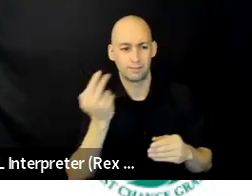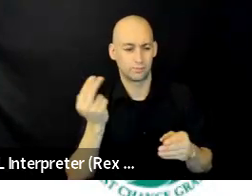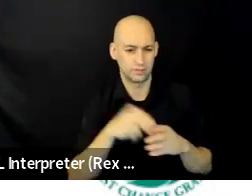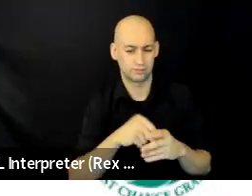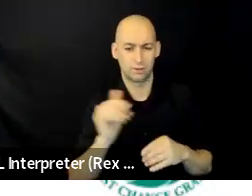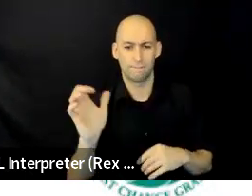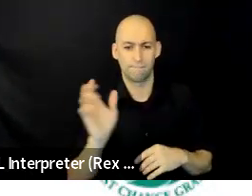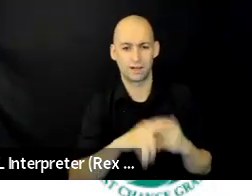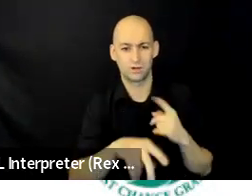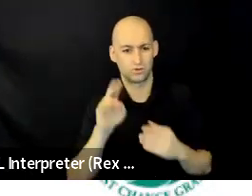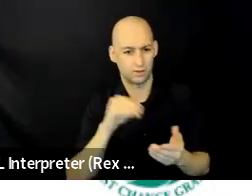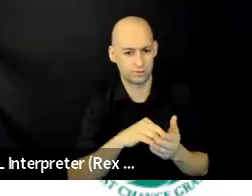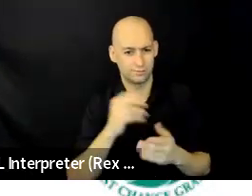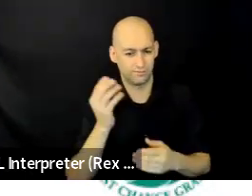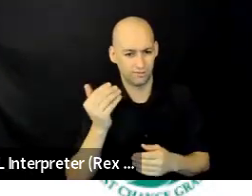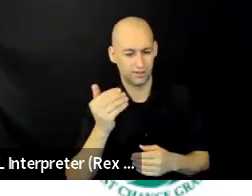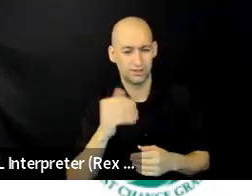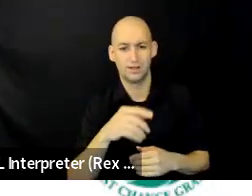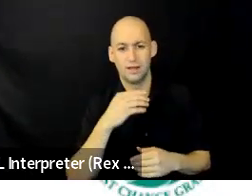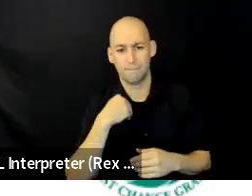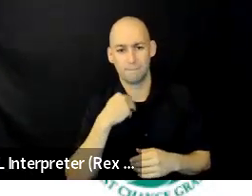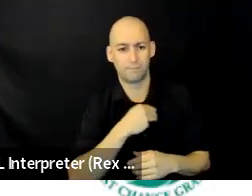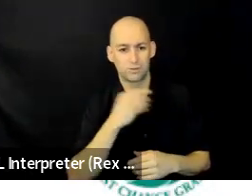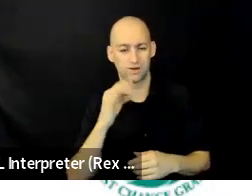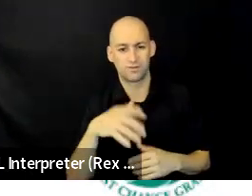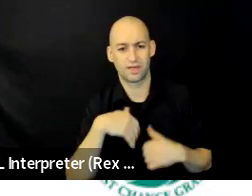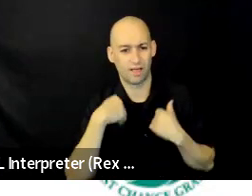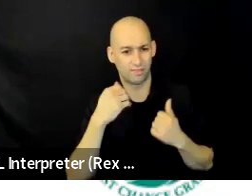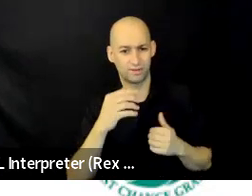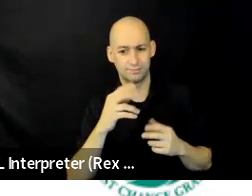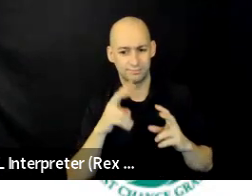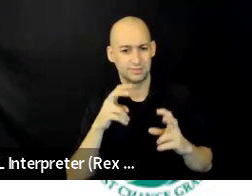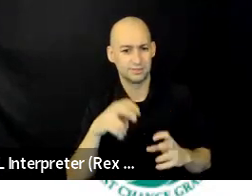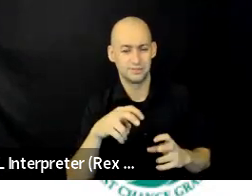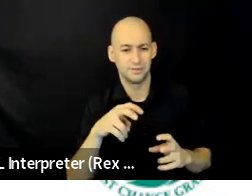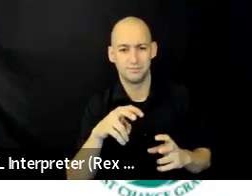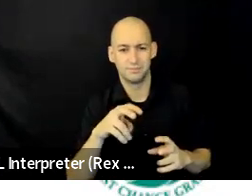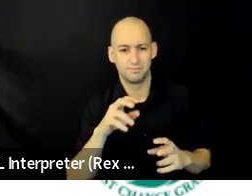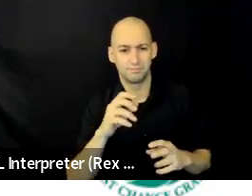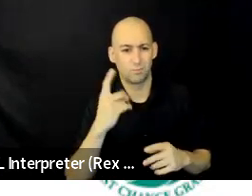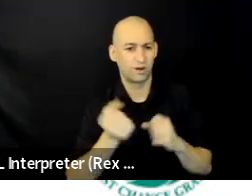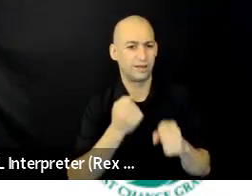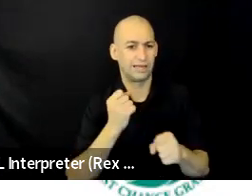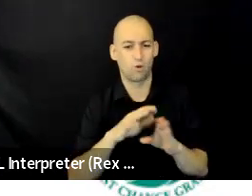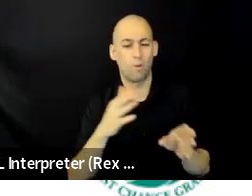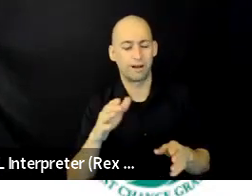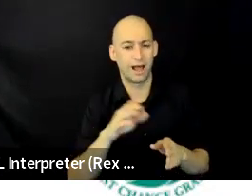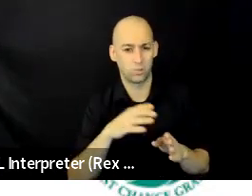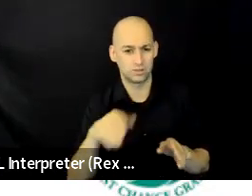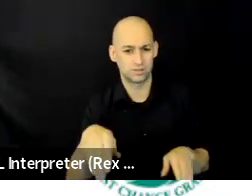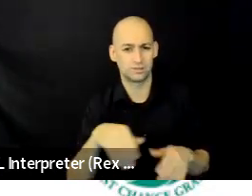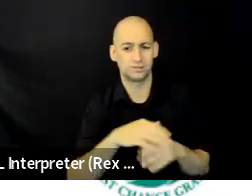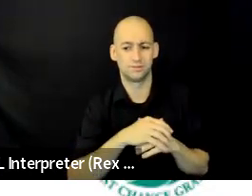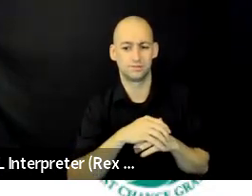back to 2015 when members of the public helped us assess early alternatives, continuing with annual open houses. Next slide,